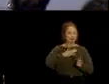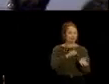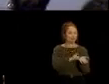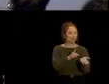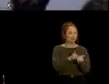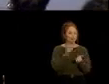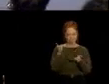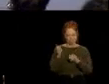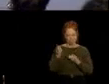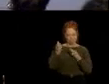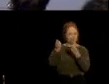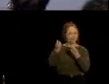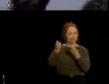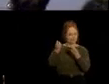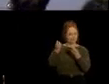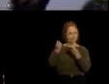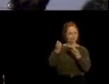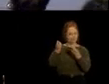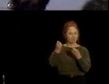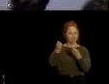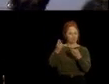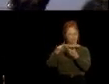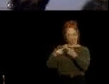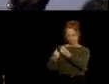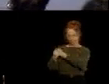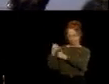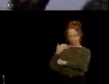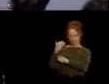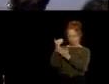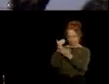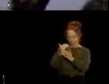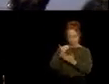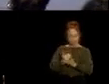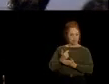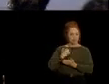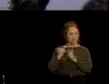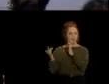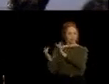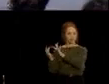then cycling through those recommendations and then finding a person that fit. But